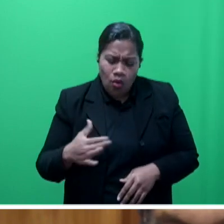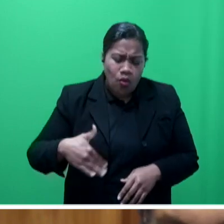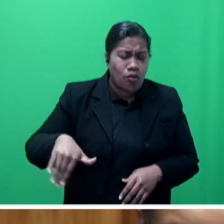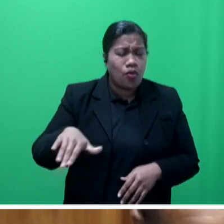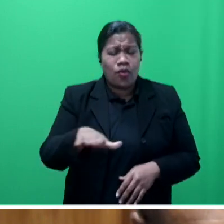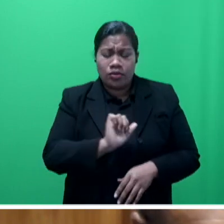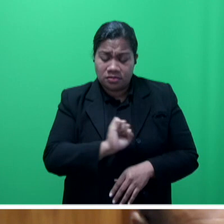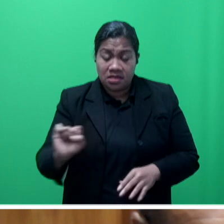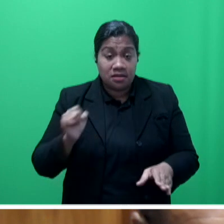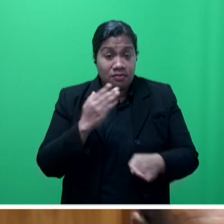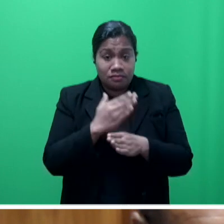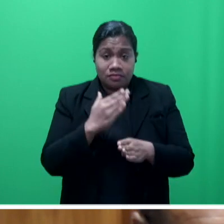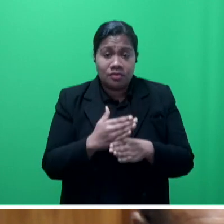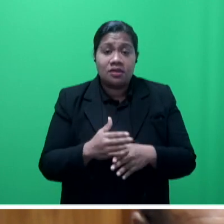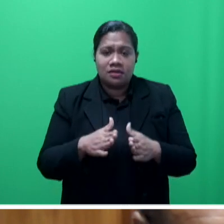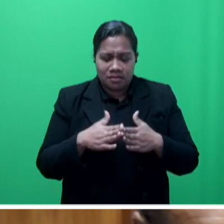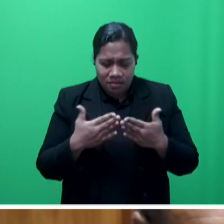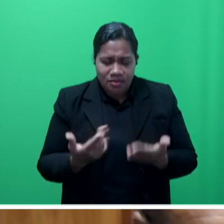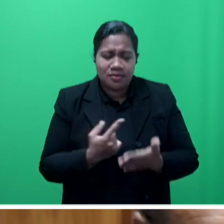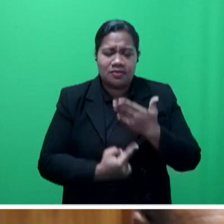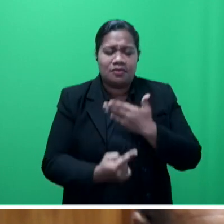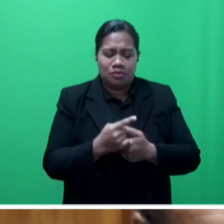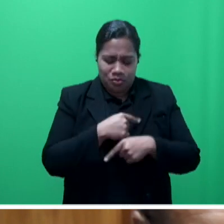collective efforts, Honourable Speaker, has brought our industry to where